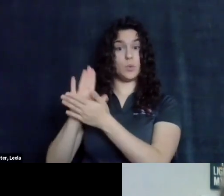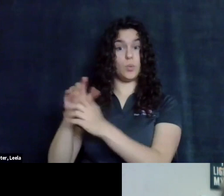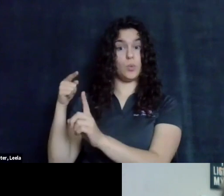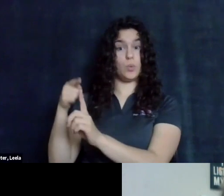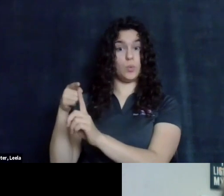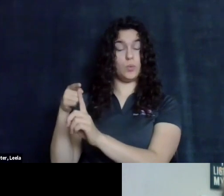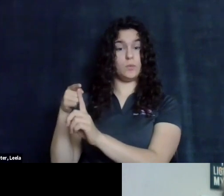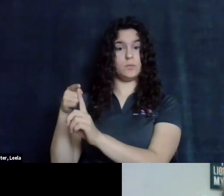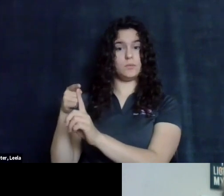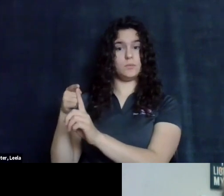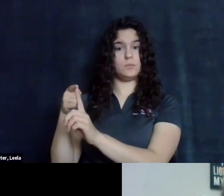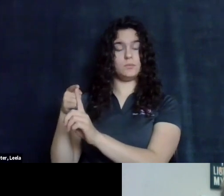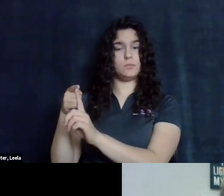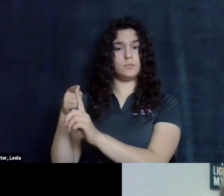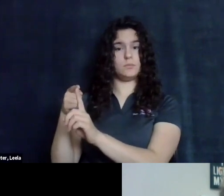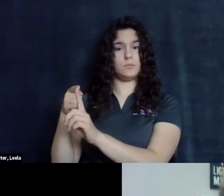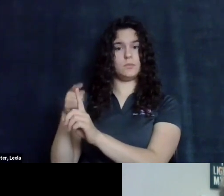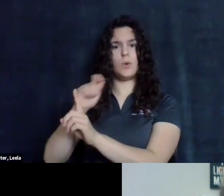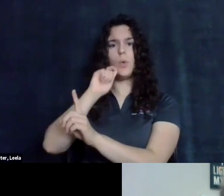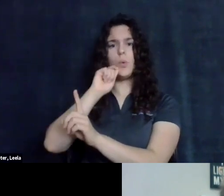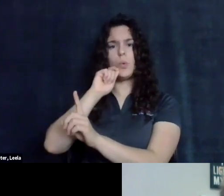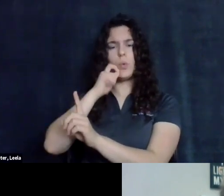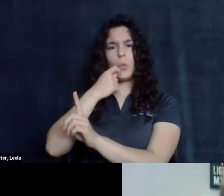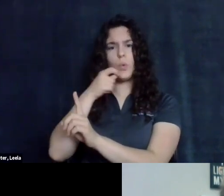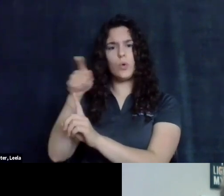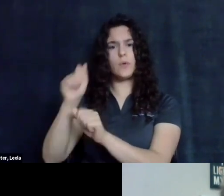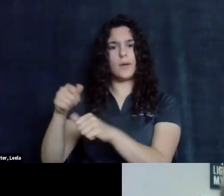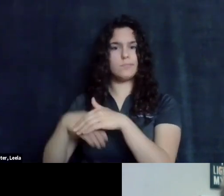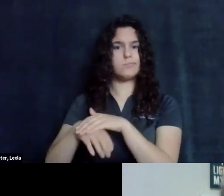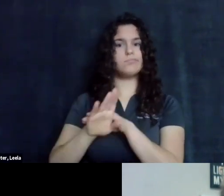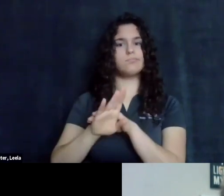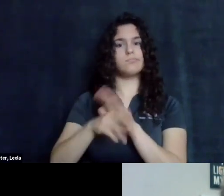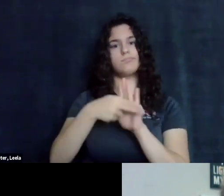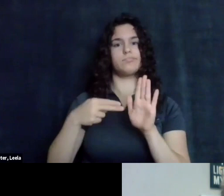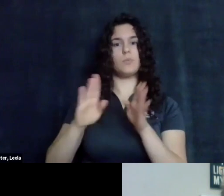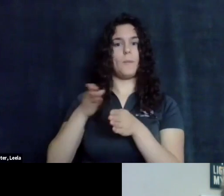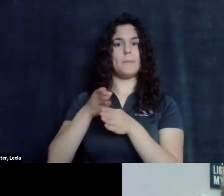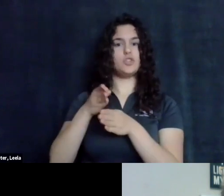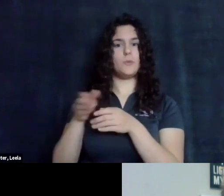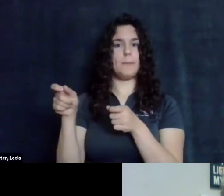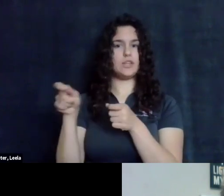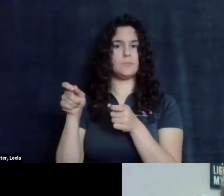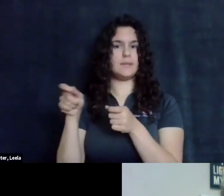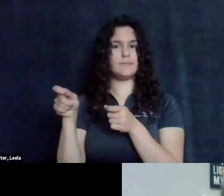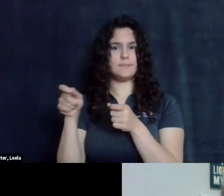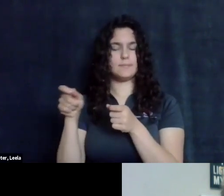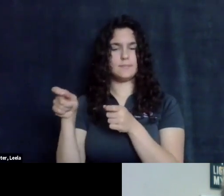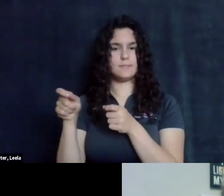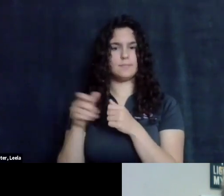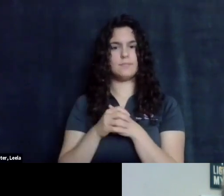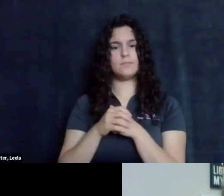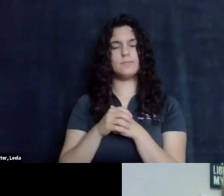is that you can come in, say, declaring yourself as a management major, but in